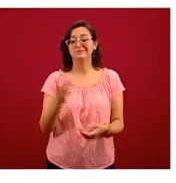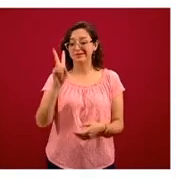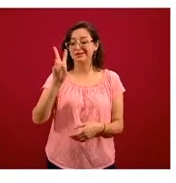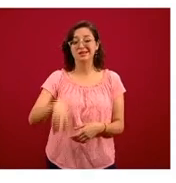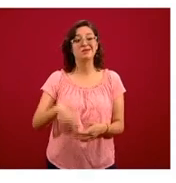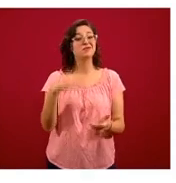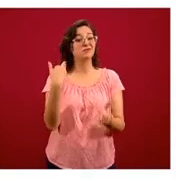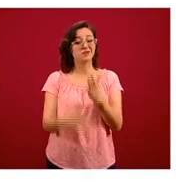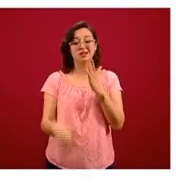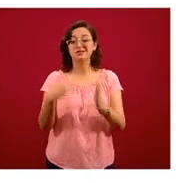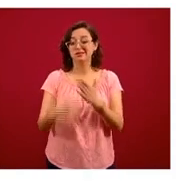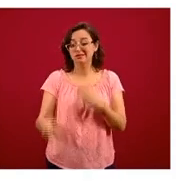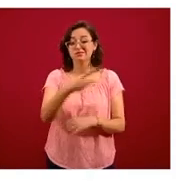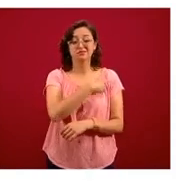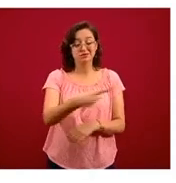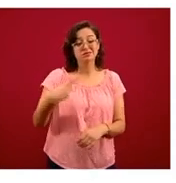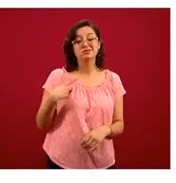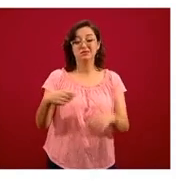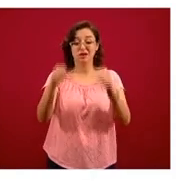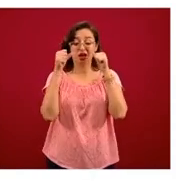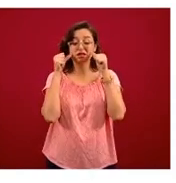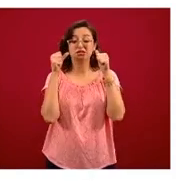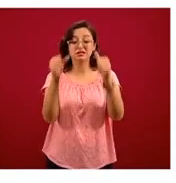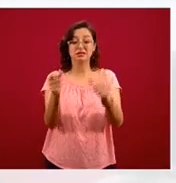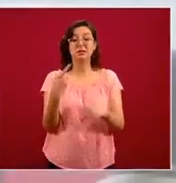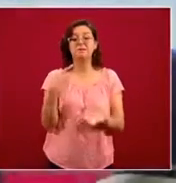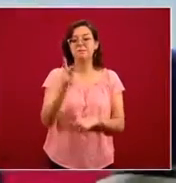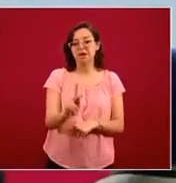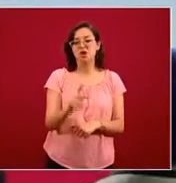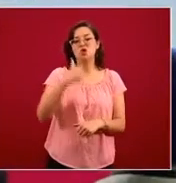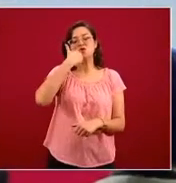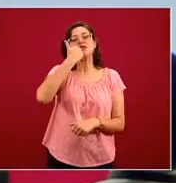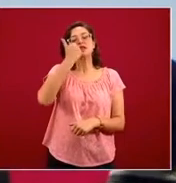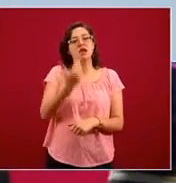is a challenge. This is an important challenge for Mexico.